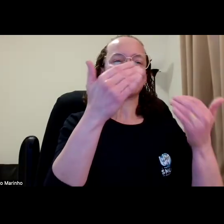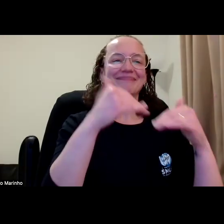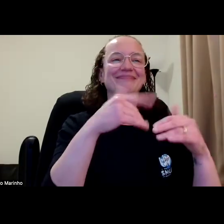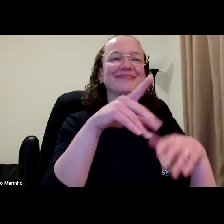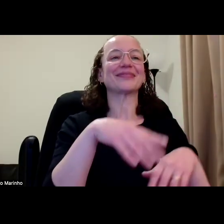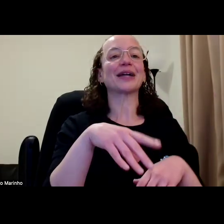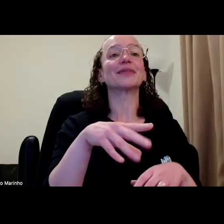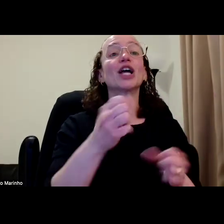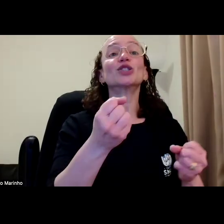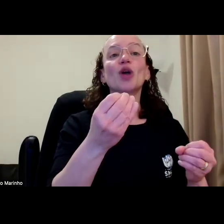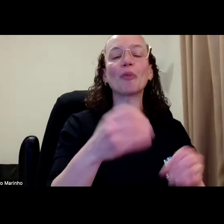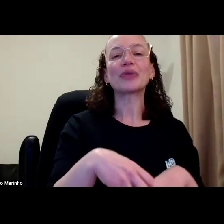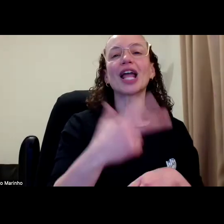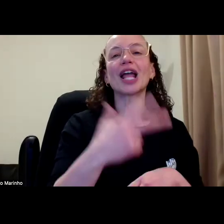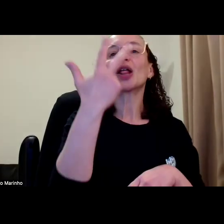That's funny.